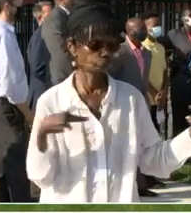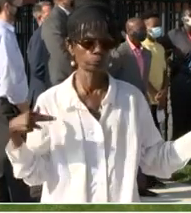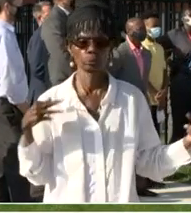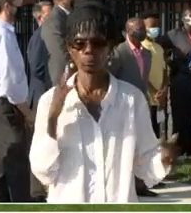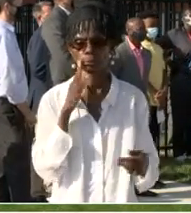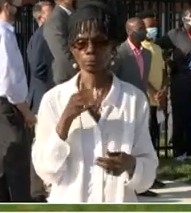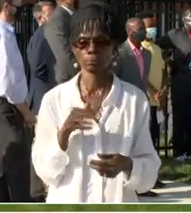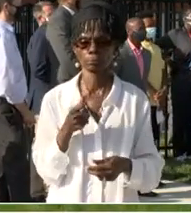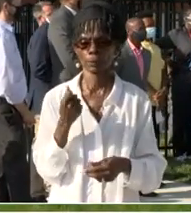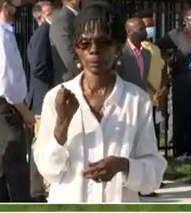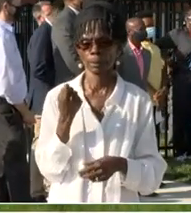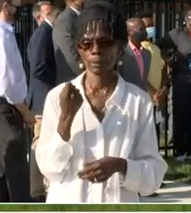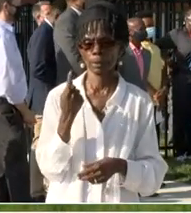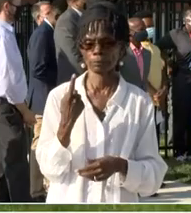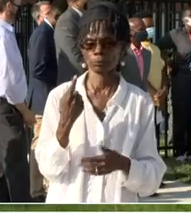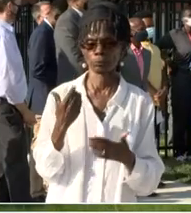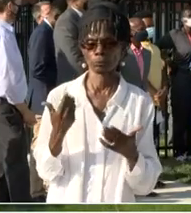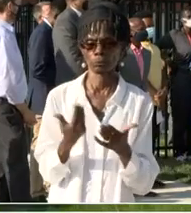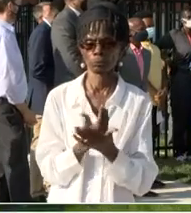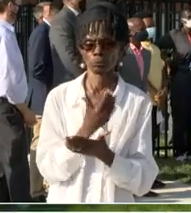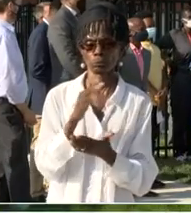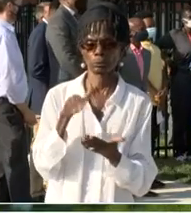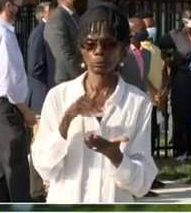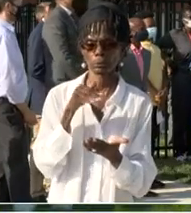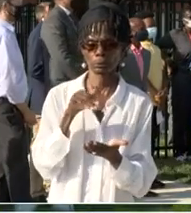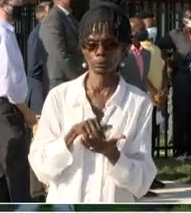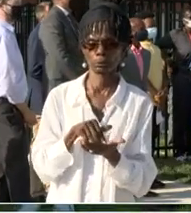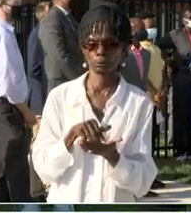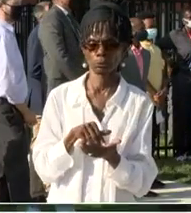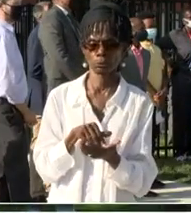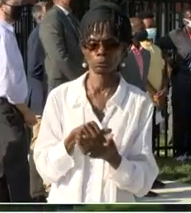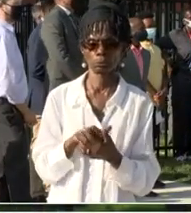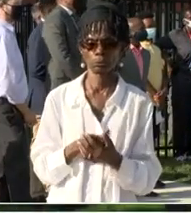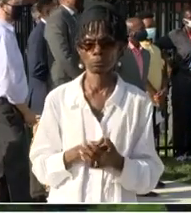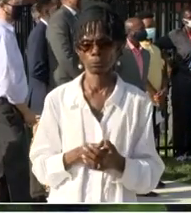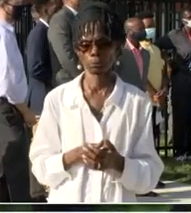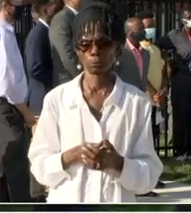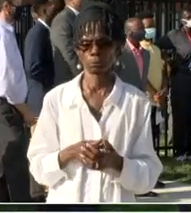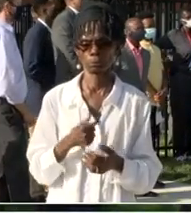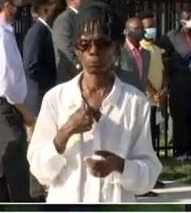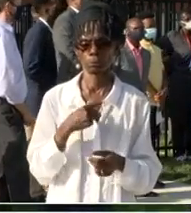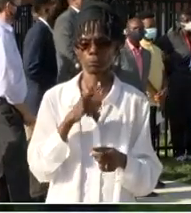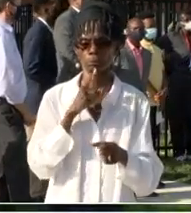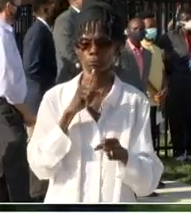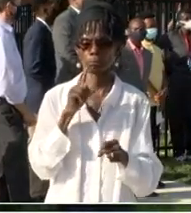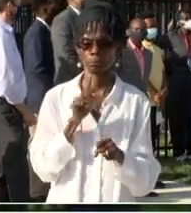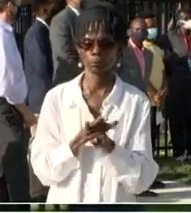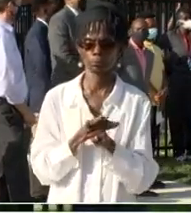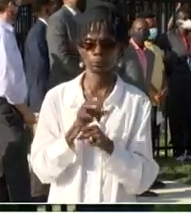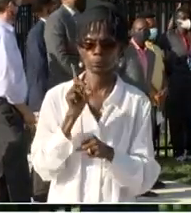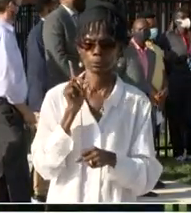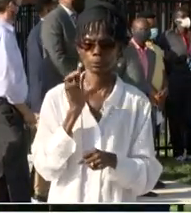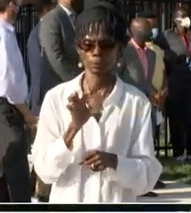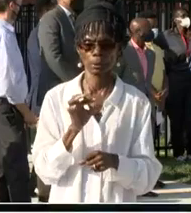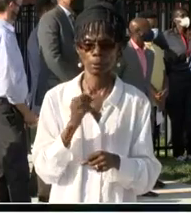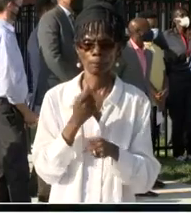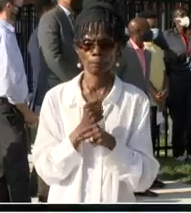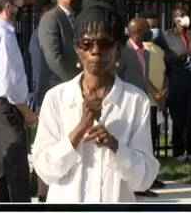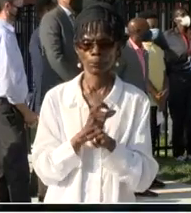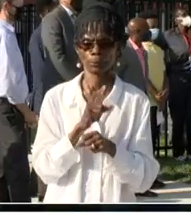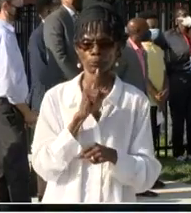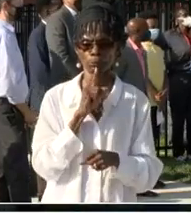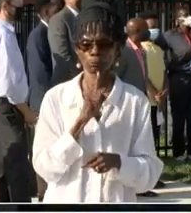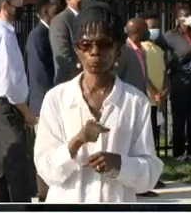facilities this year, and I don't have to tell you about our commitment in the district to making sure our kids have